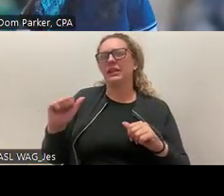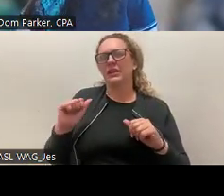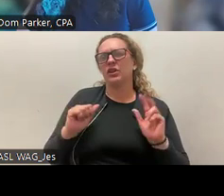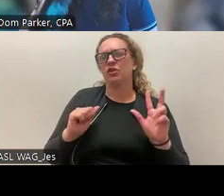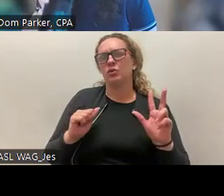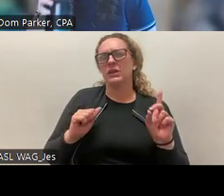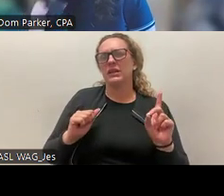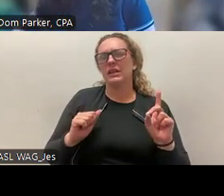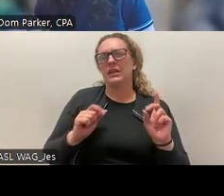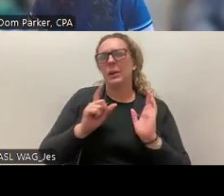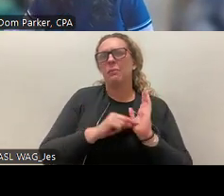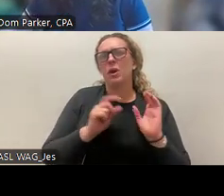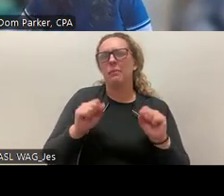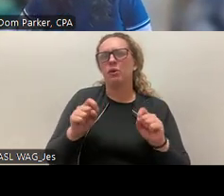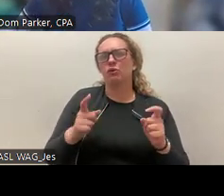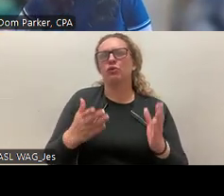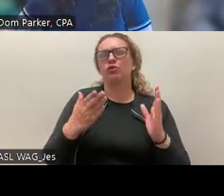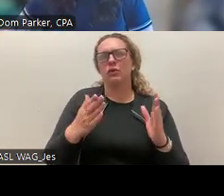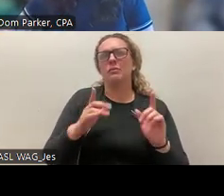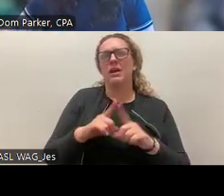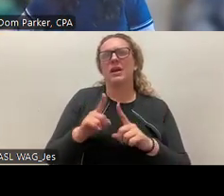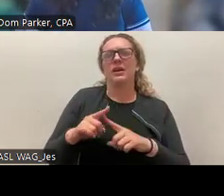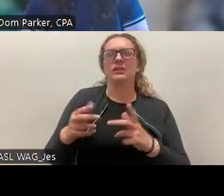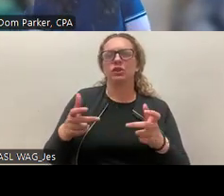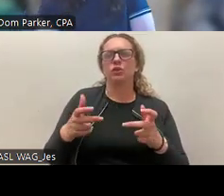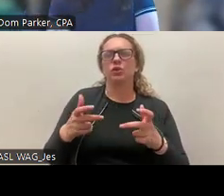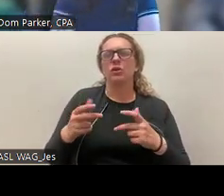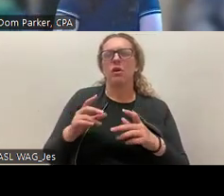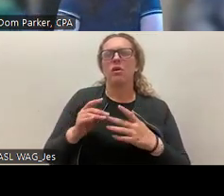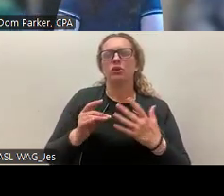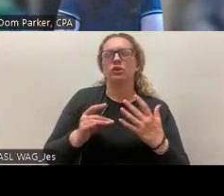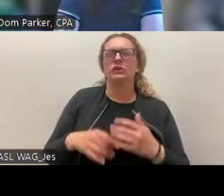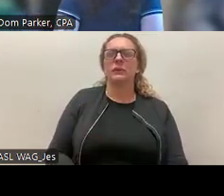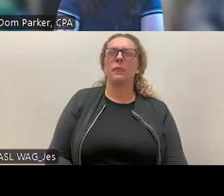3D printables that you could recommend as controller options?